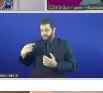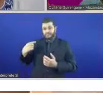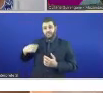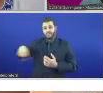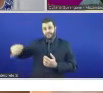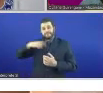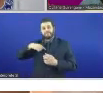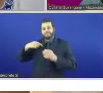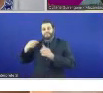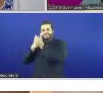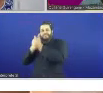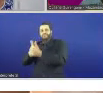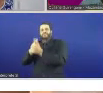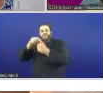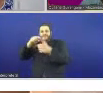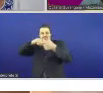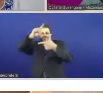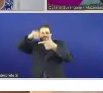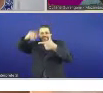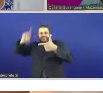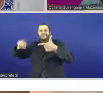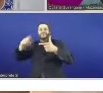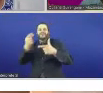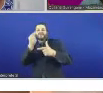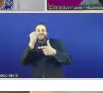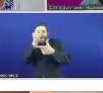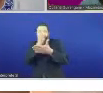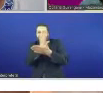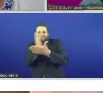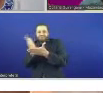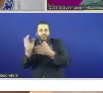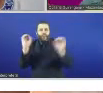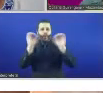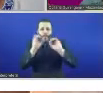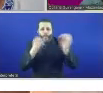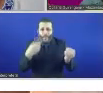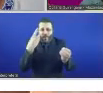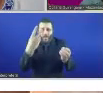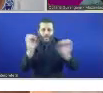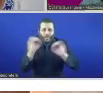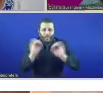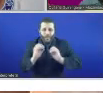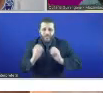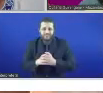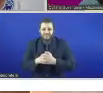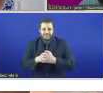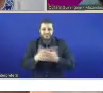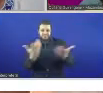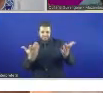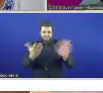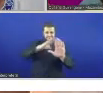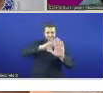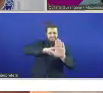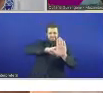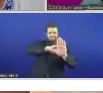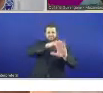without safety, and no sustainable development without inclusion. And if we want to make the world a better place, we need to